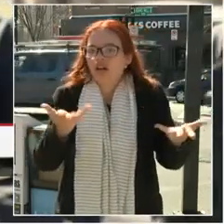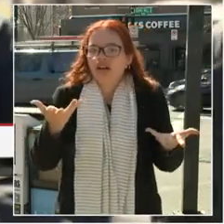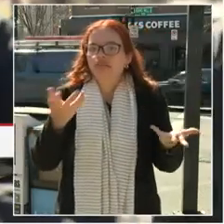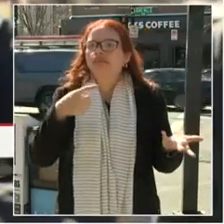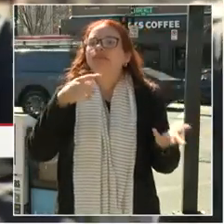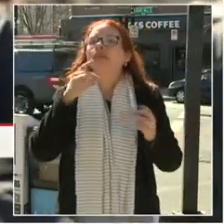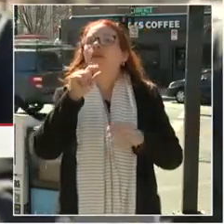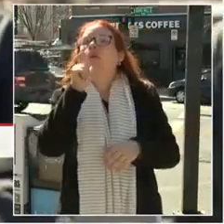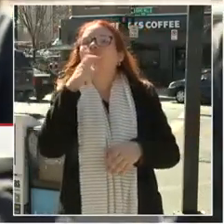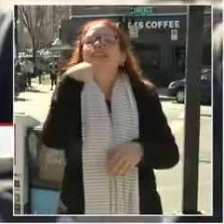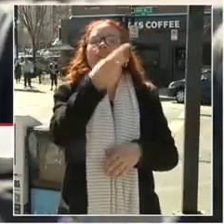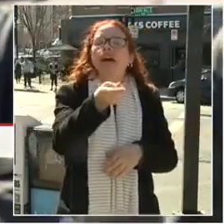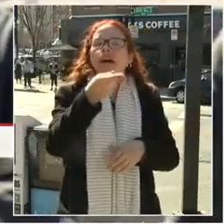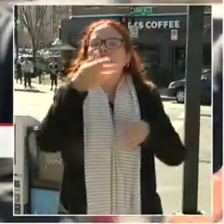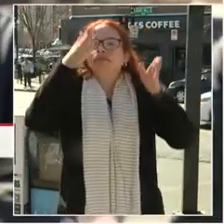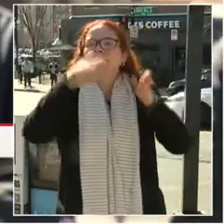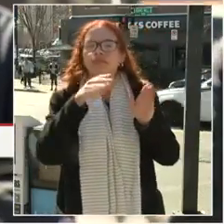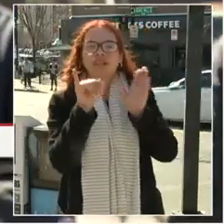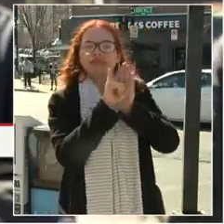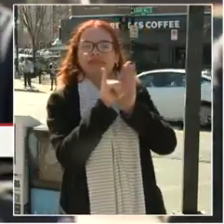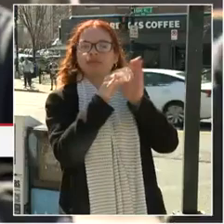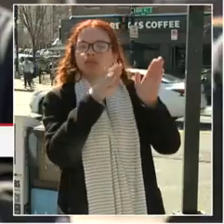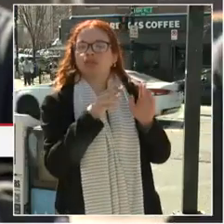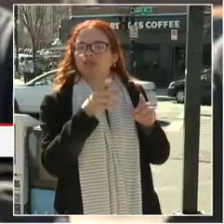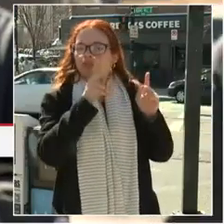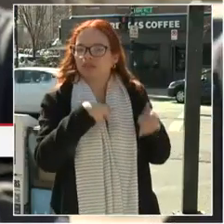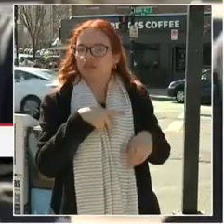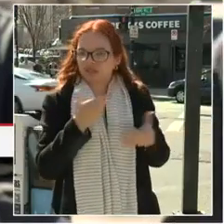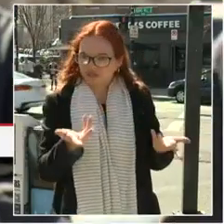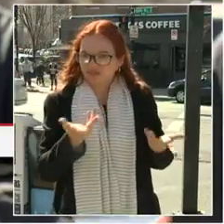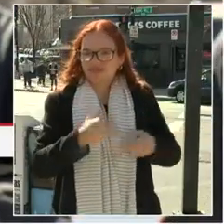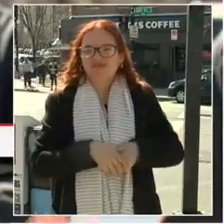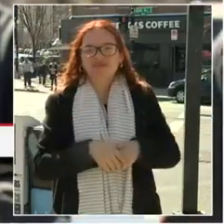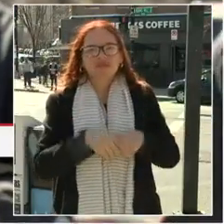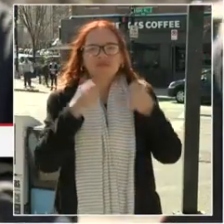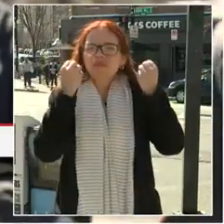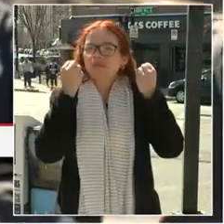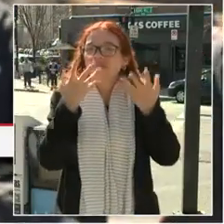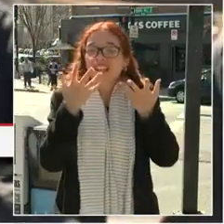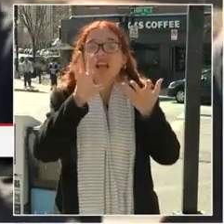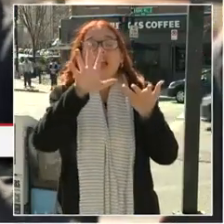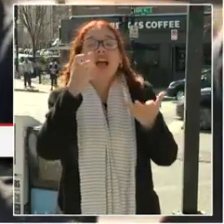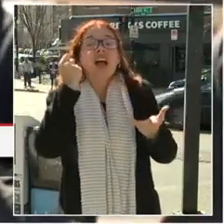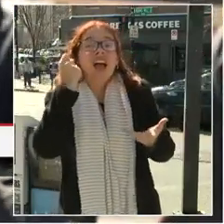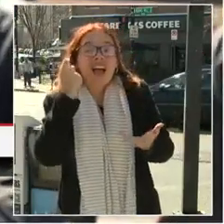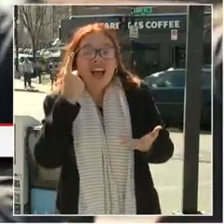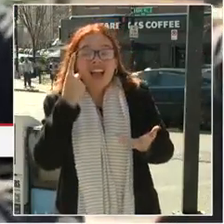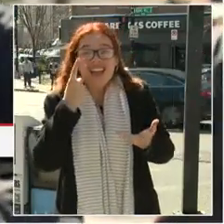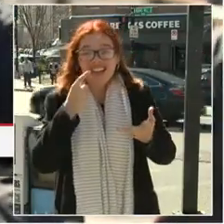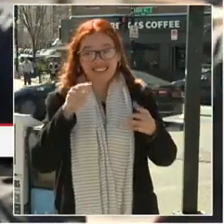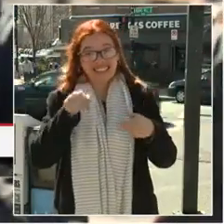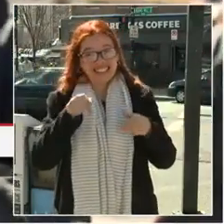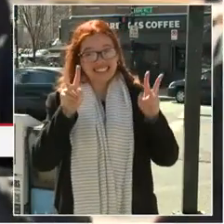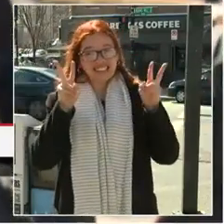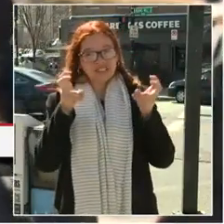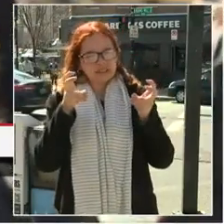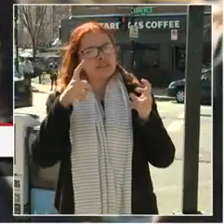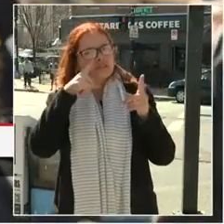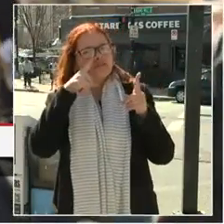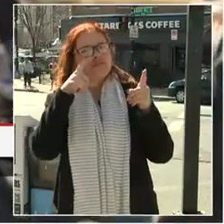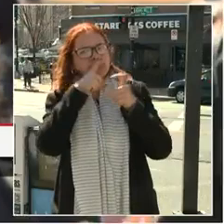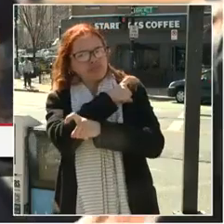juvenile? I would, and I say that with a lot of caveats because it is a complicated issue. But